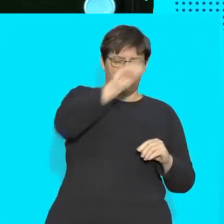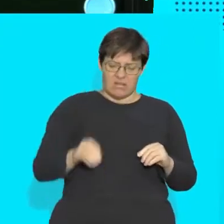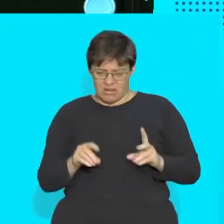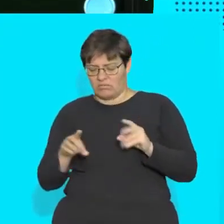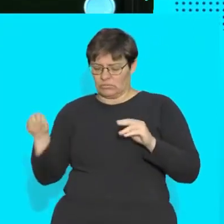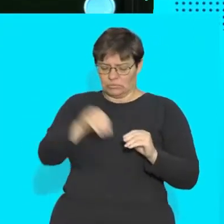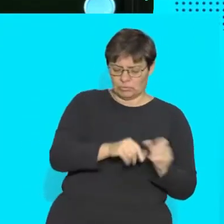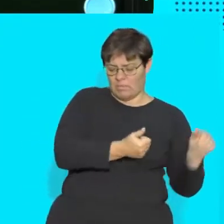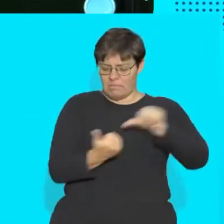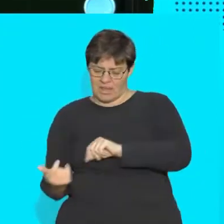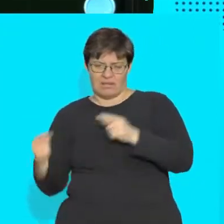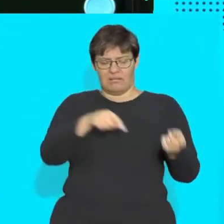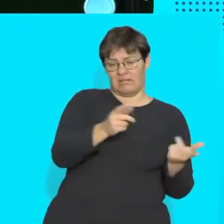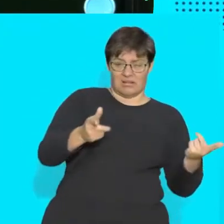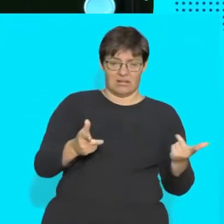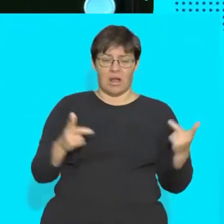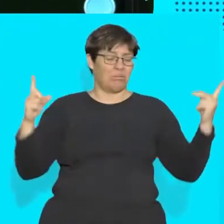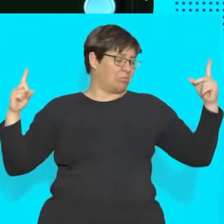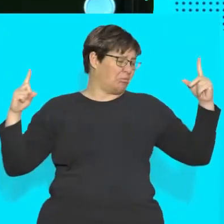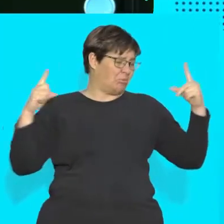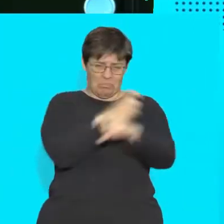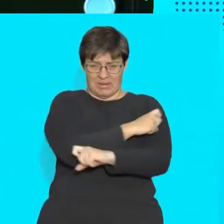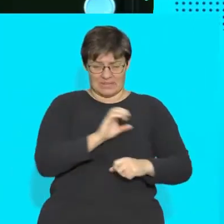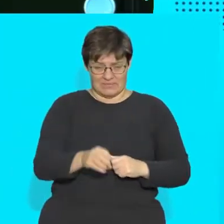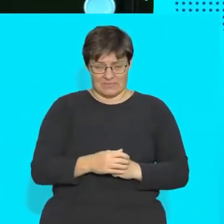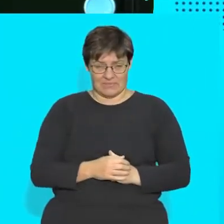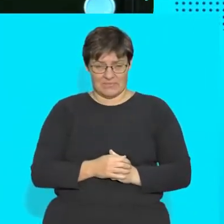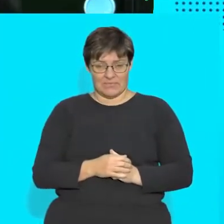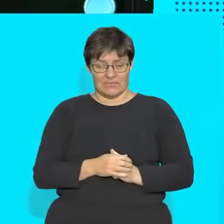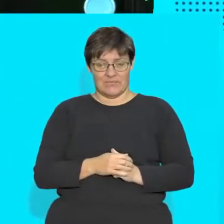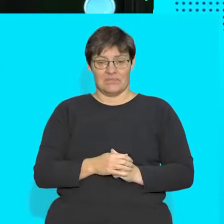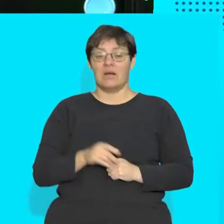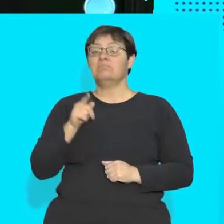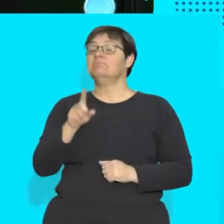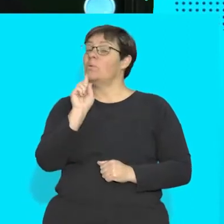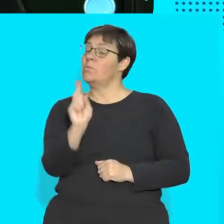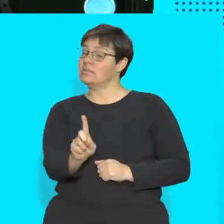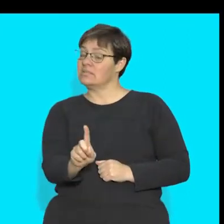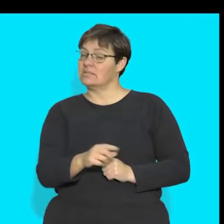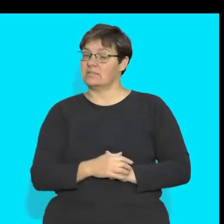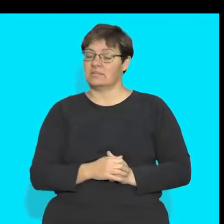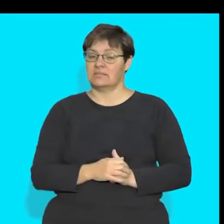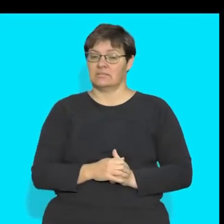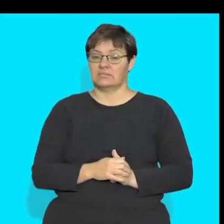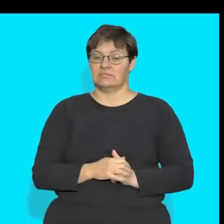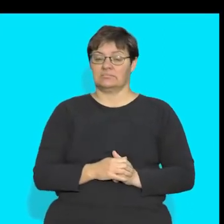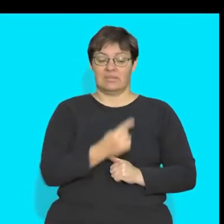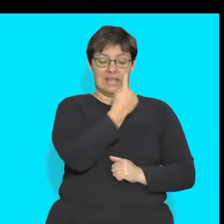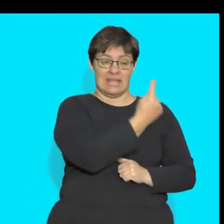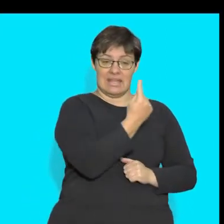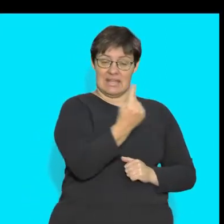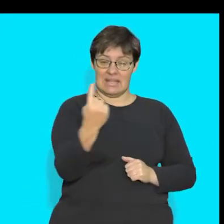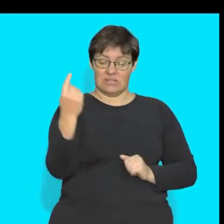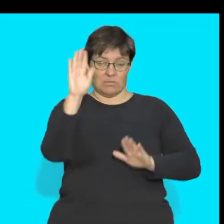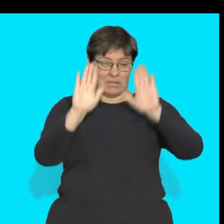can jump, where they go down. It just gets very complicated. The thing here is this. Each of